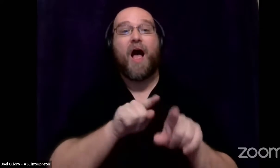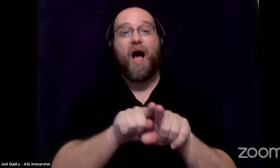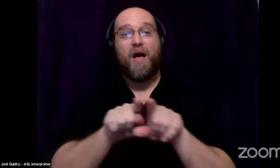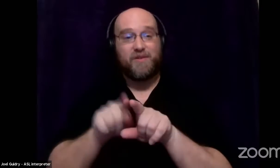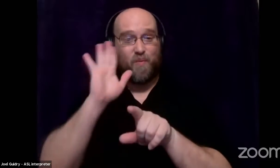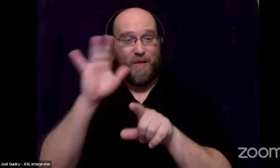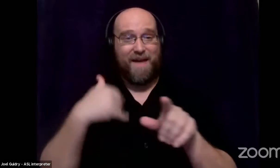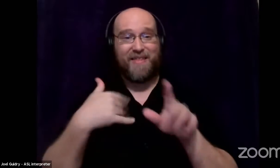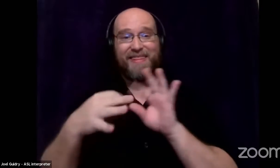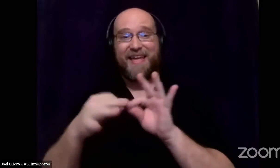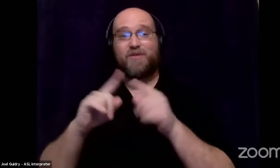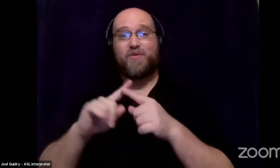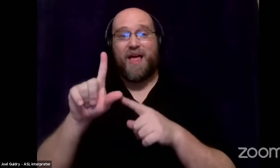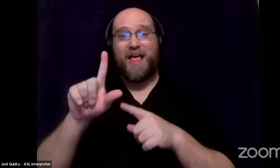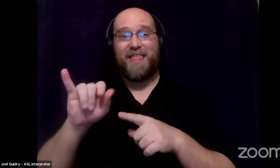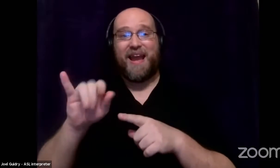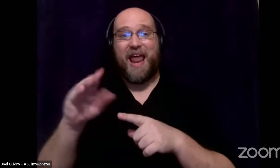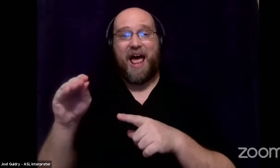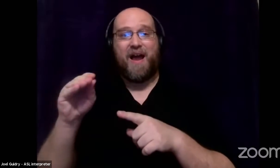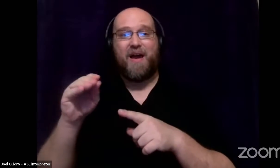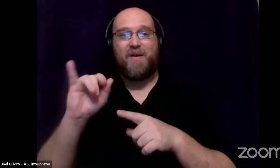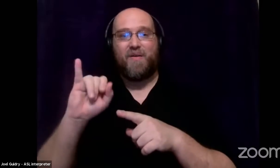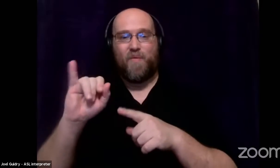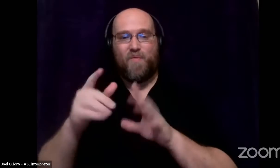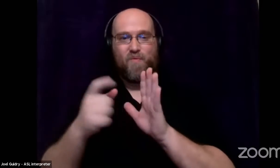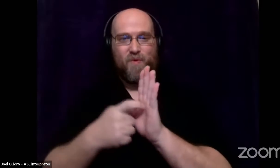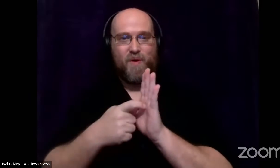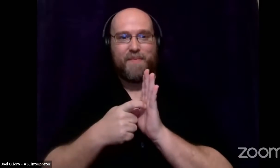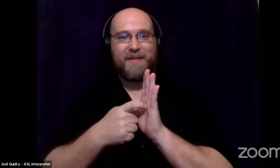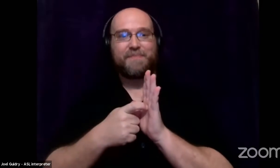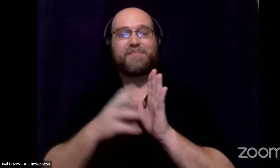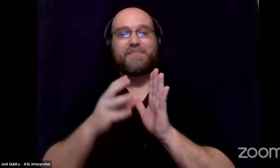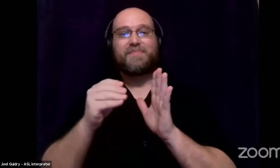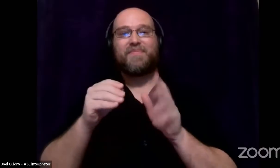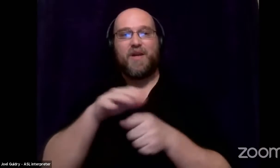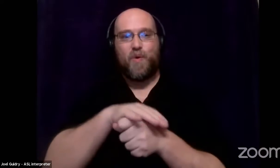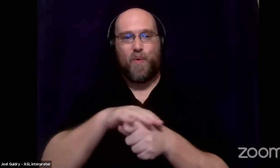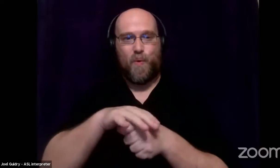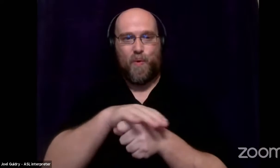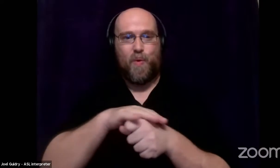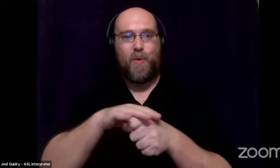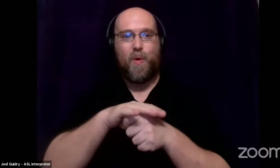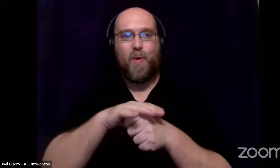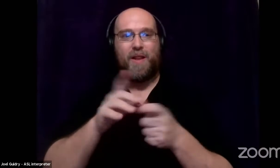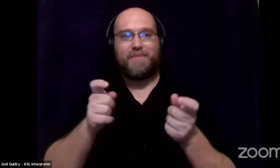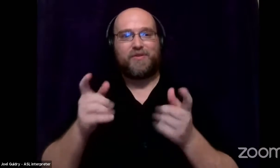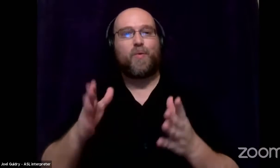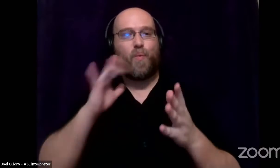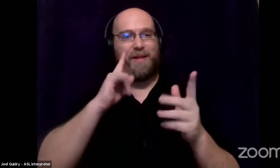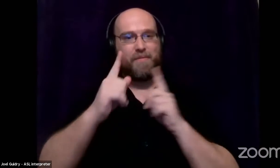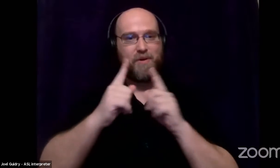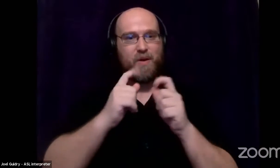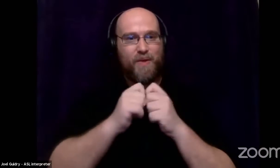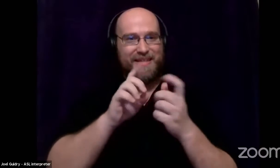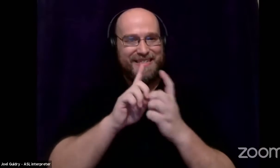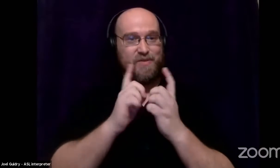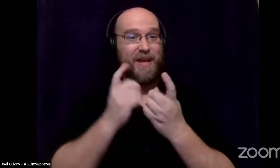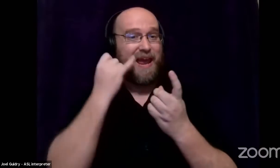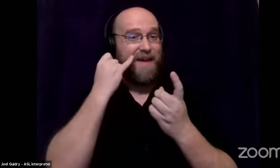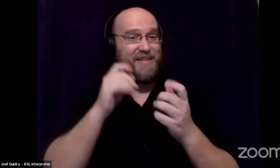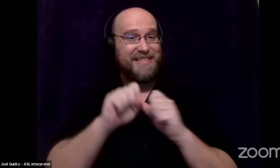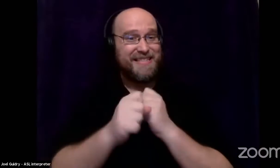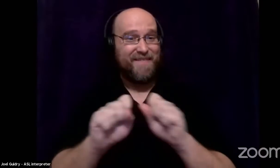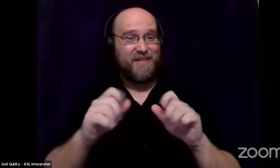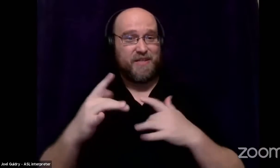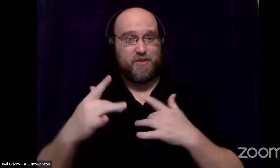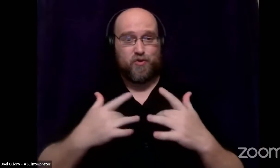hazard log that your local may be using in communicating with your district as safety questions come up. Please visit the website because there are a lot